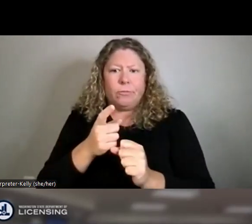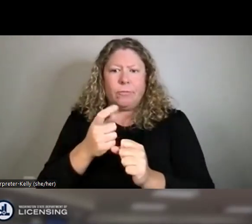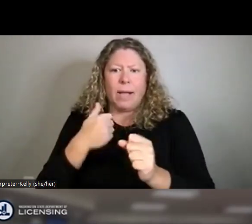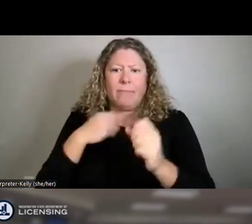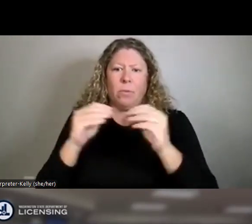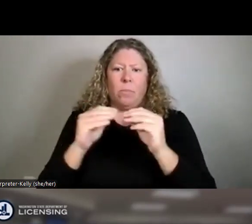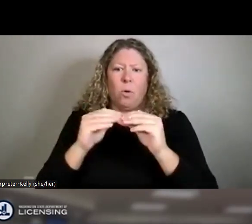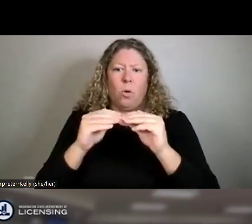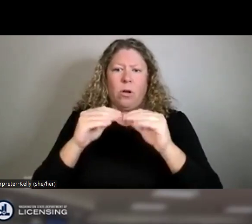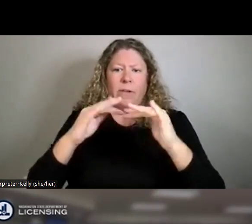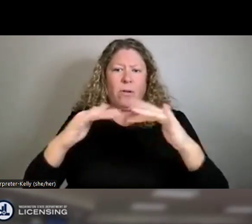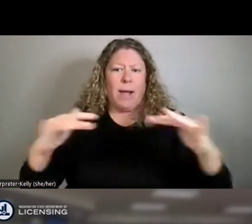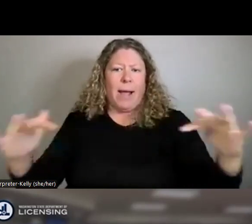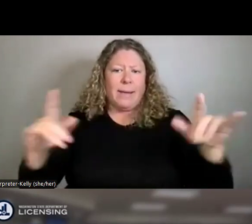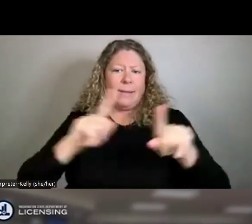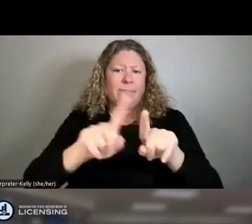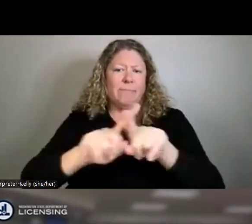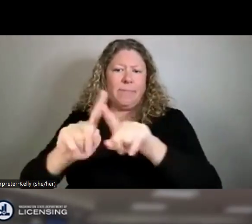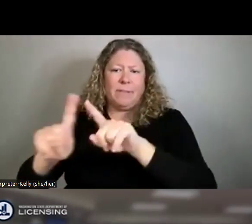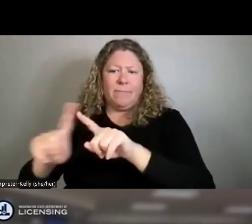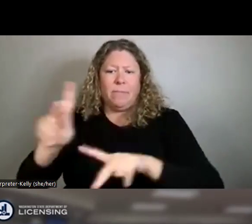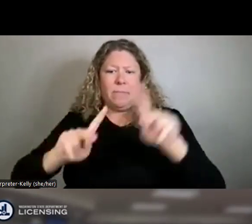people's voices being heard.